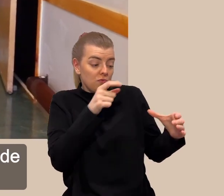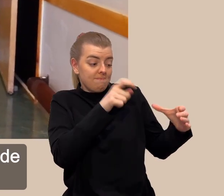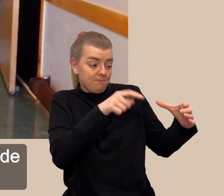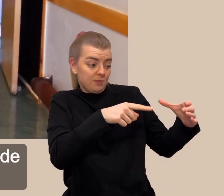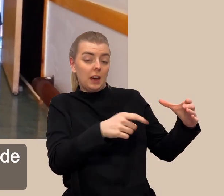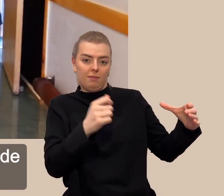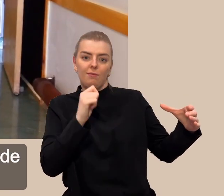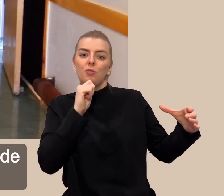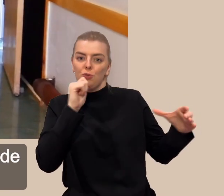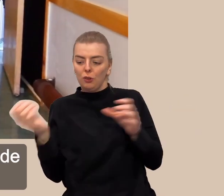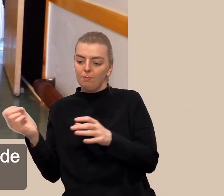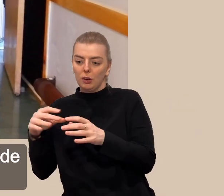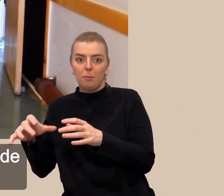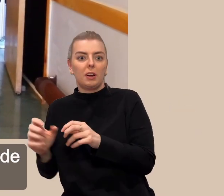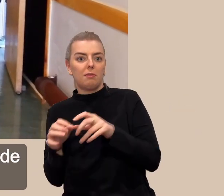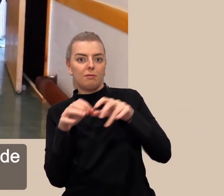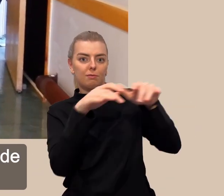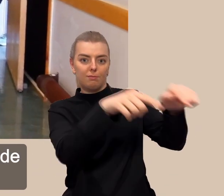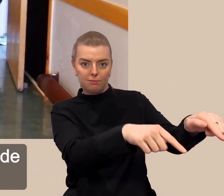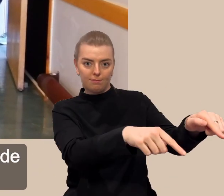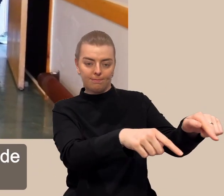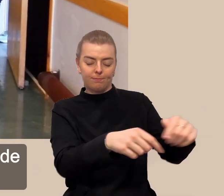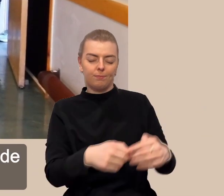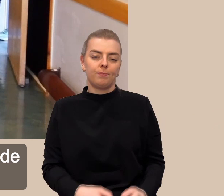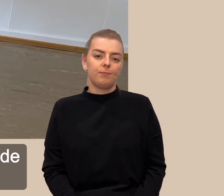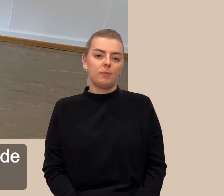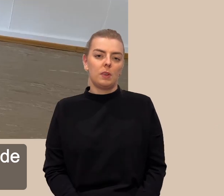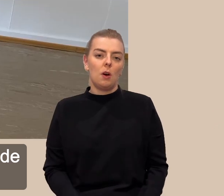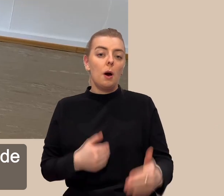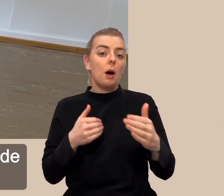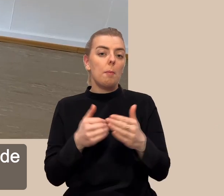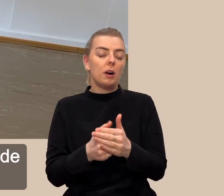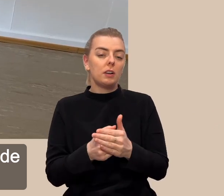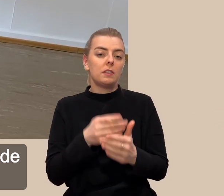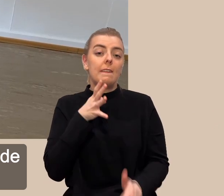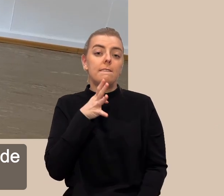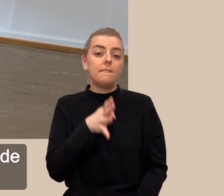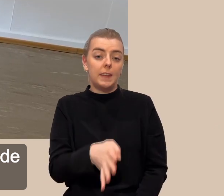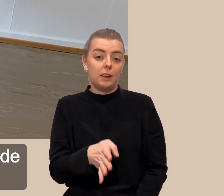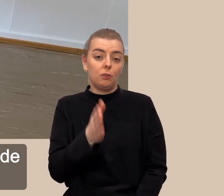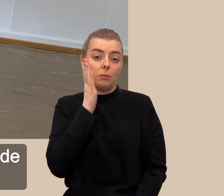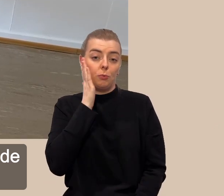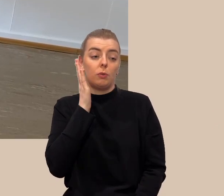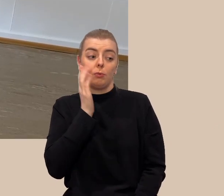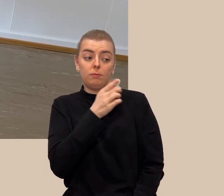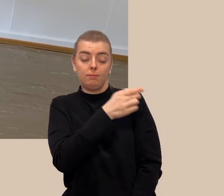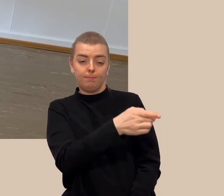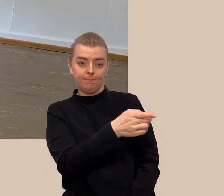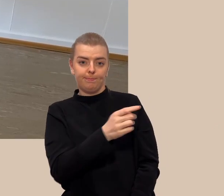are in our group this week would have been the people who were sent here. At most this institution had